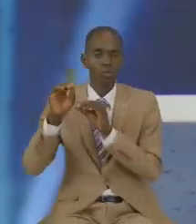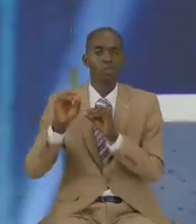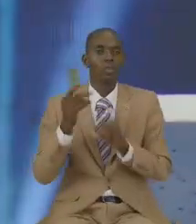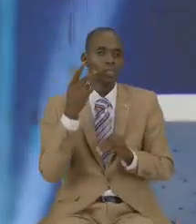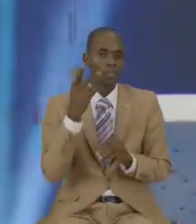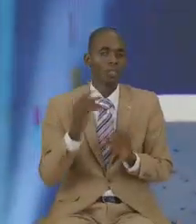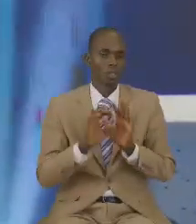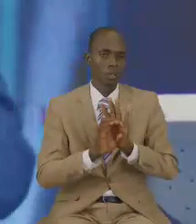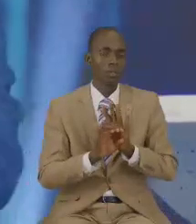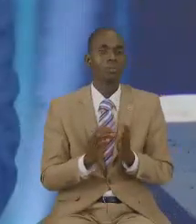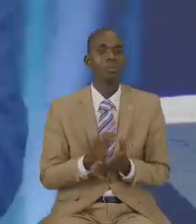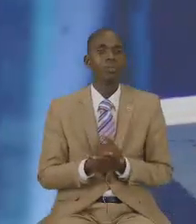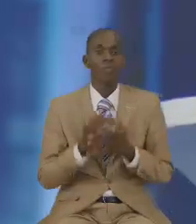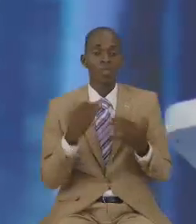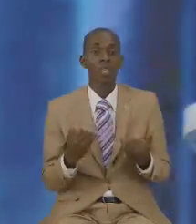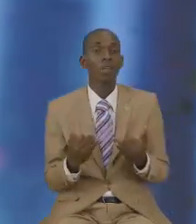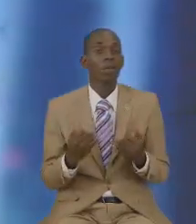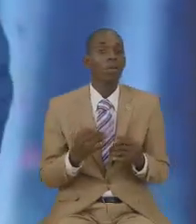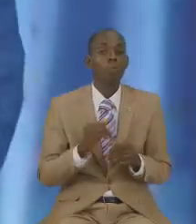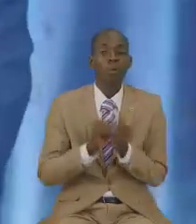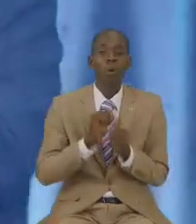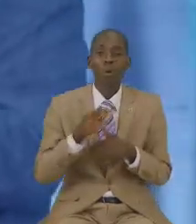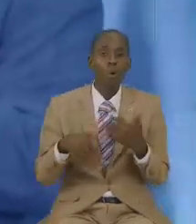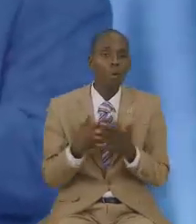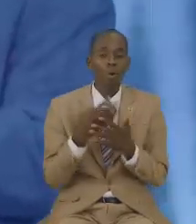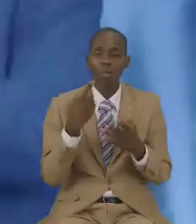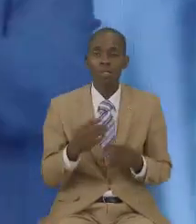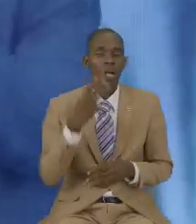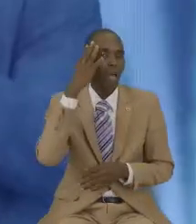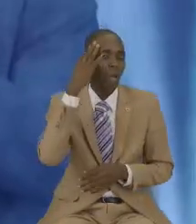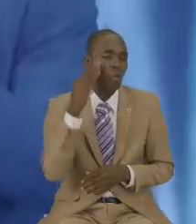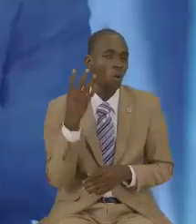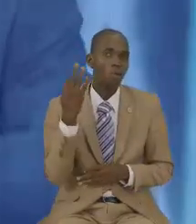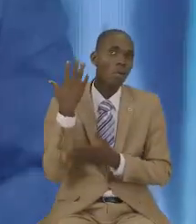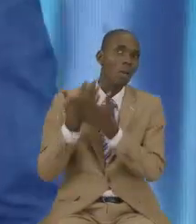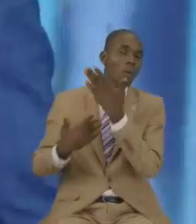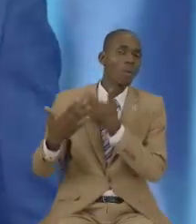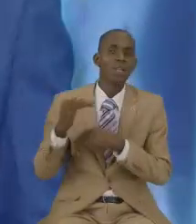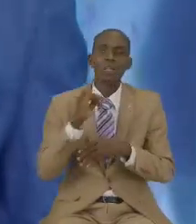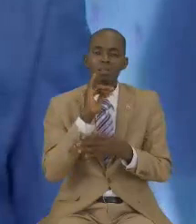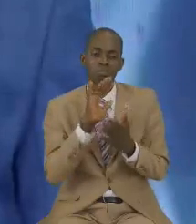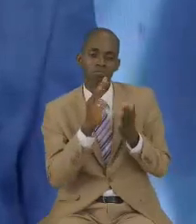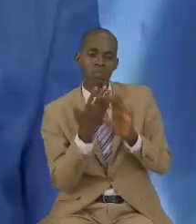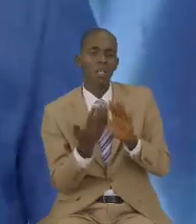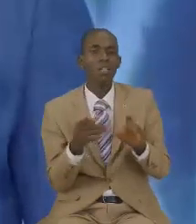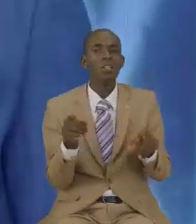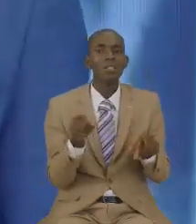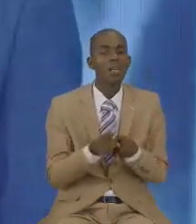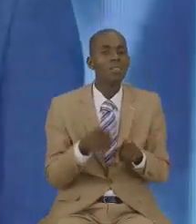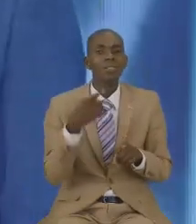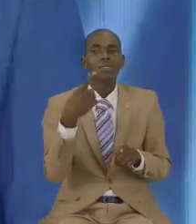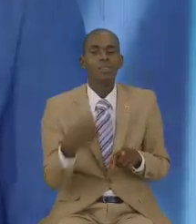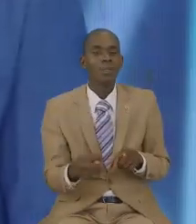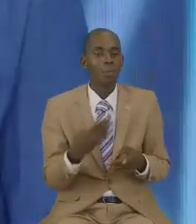illustration. Now, it's all the experiences of the past, they're like deposits we make to